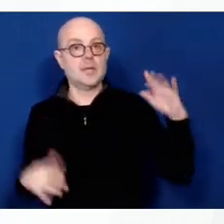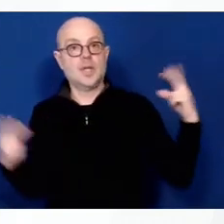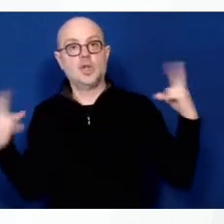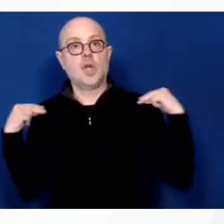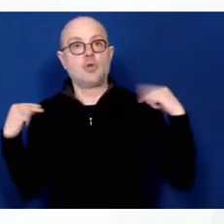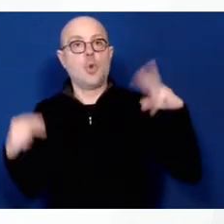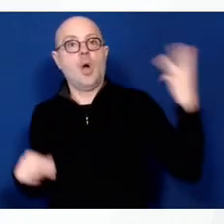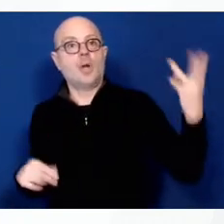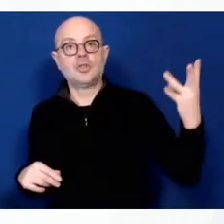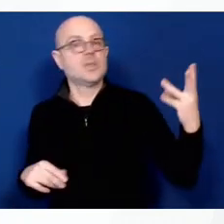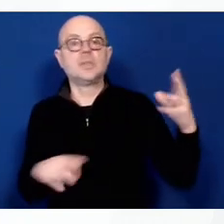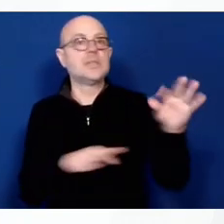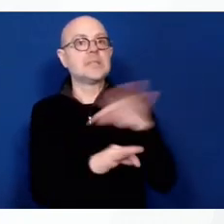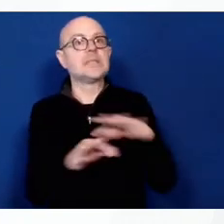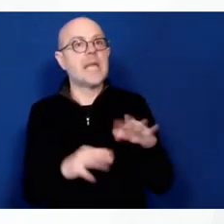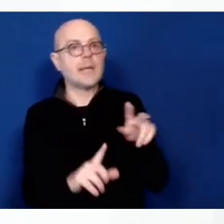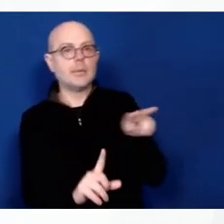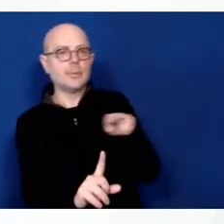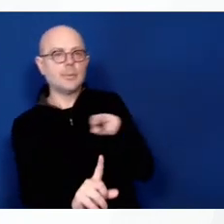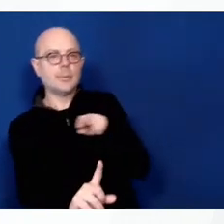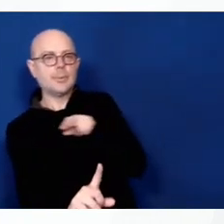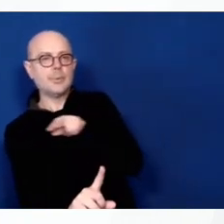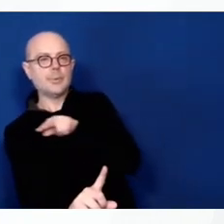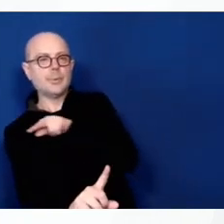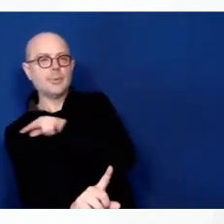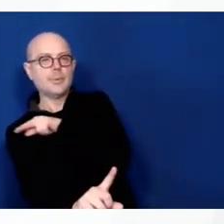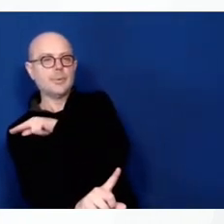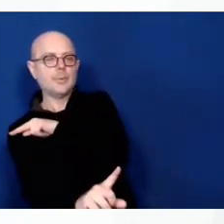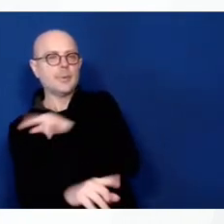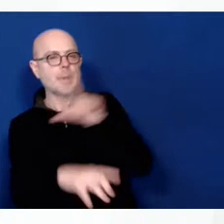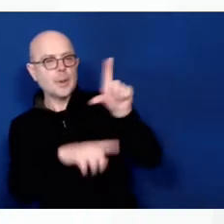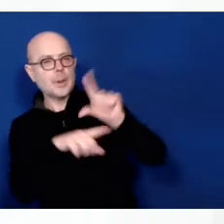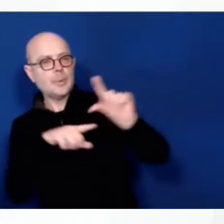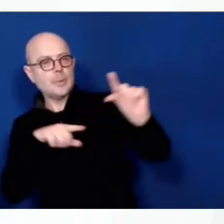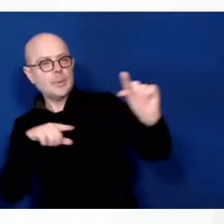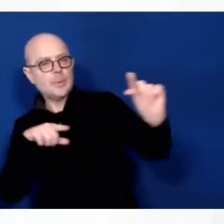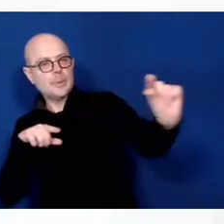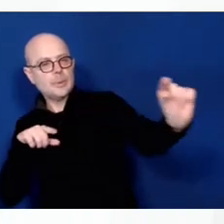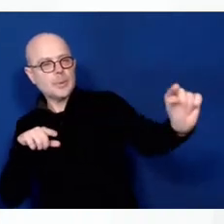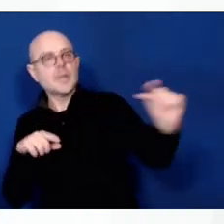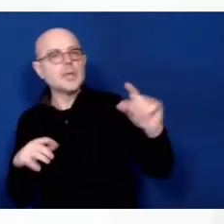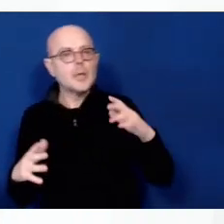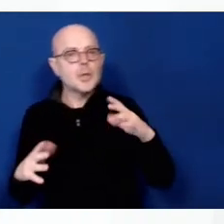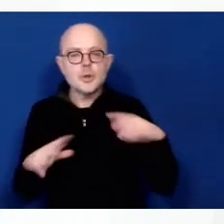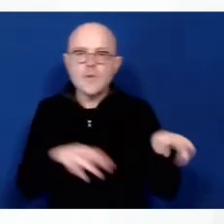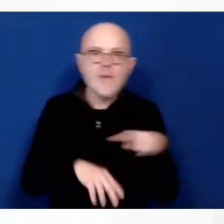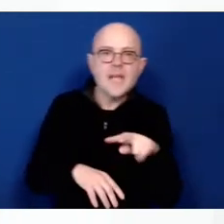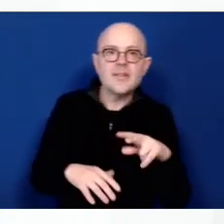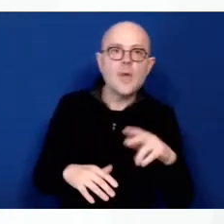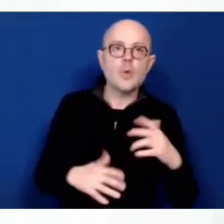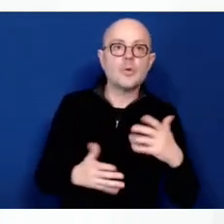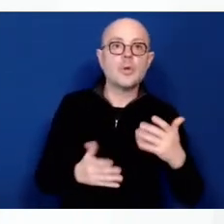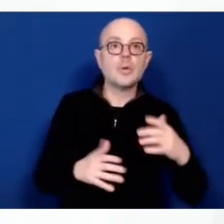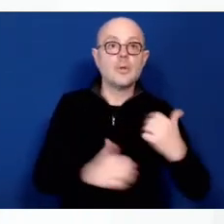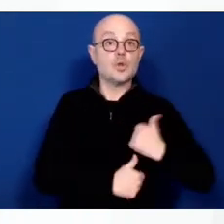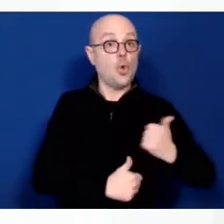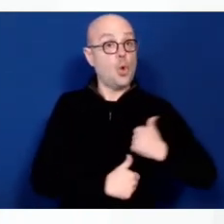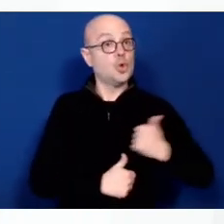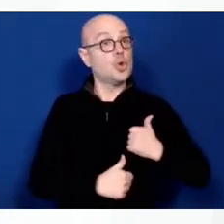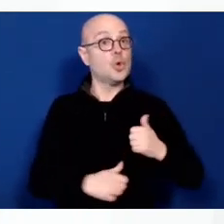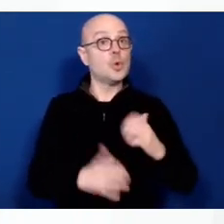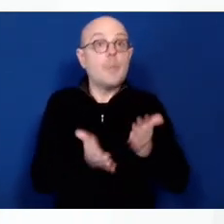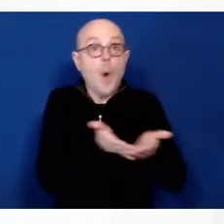into the background of the original composition to face the anonymous soldiers whose small boats bob treacherously in the